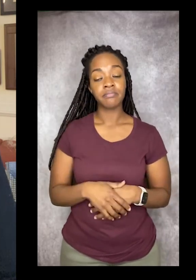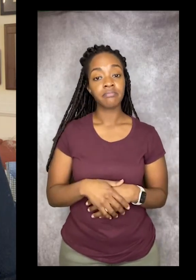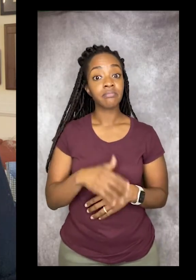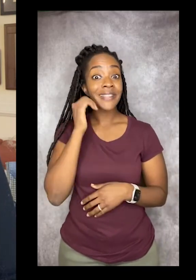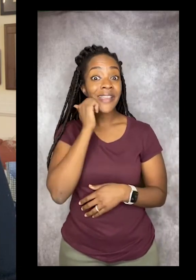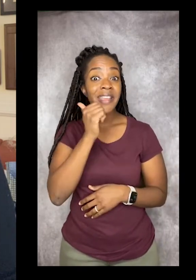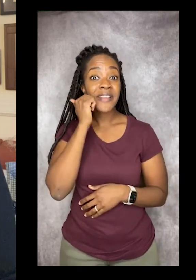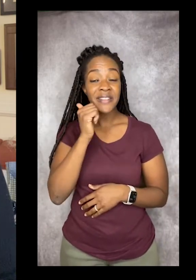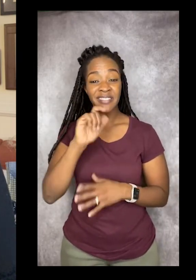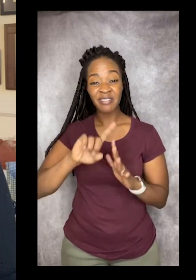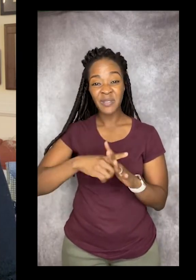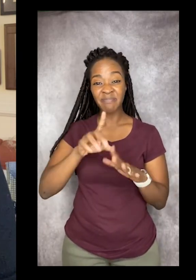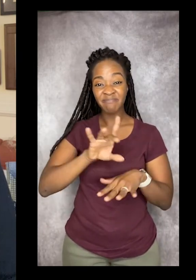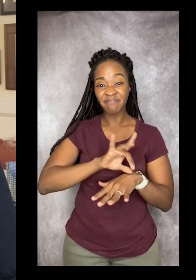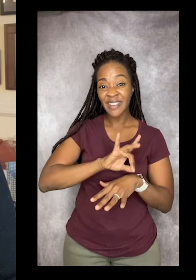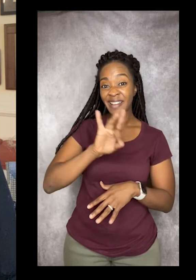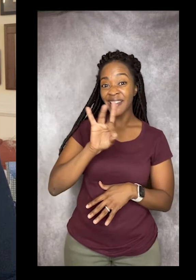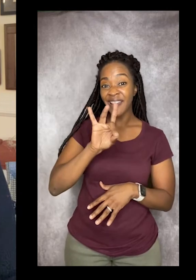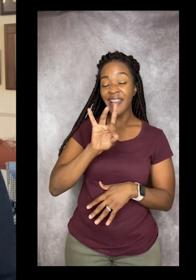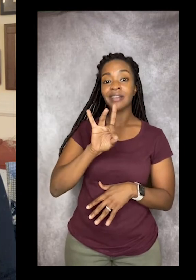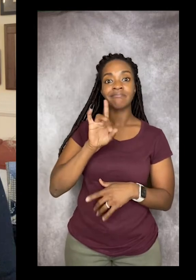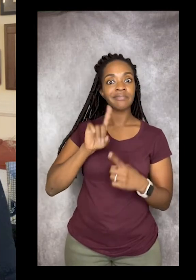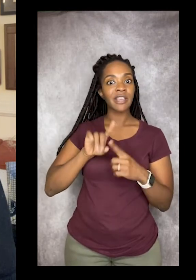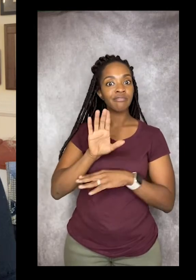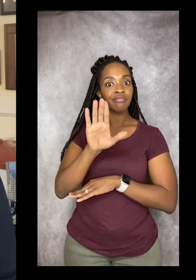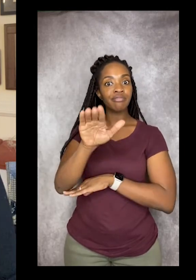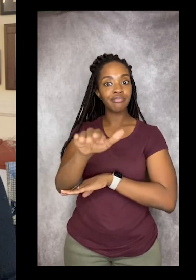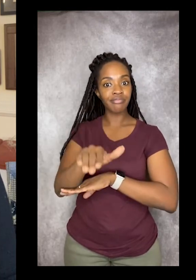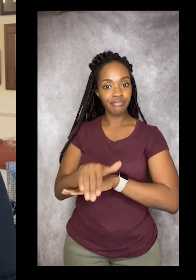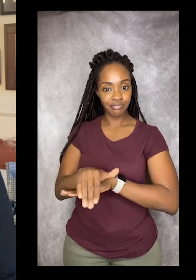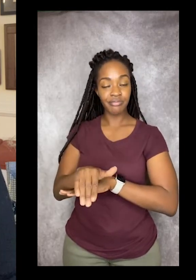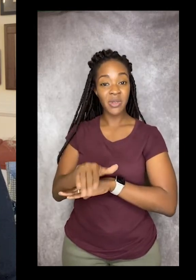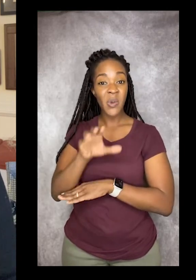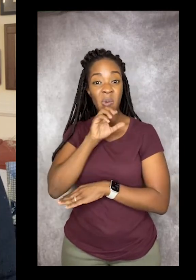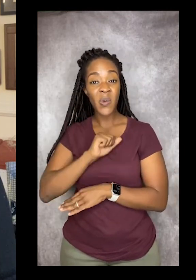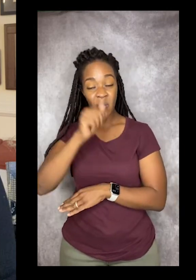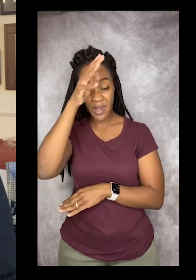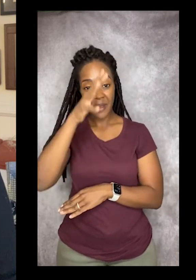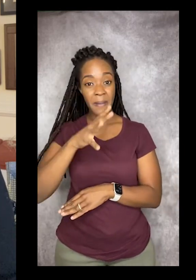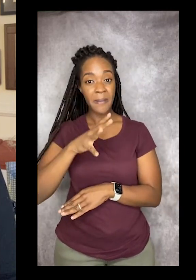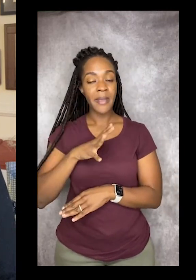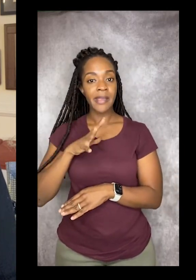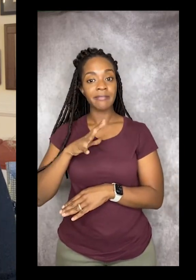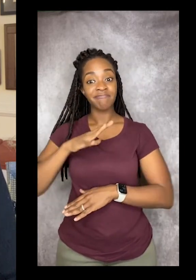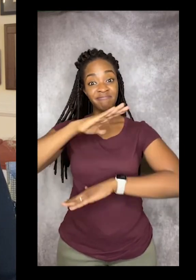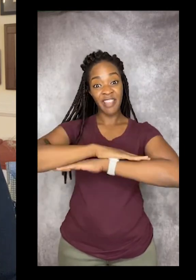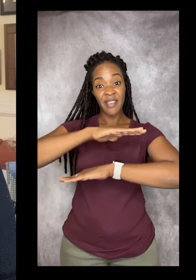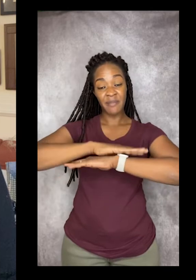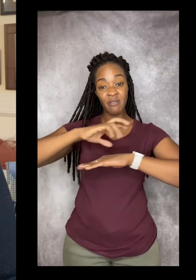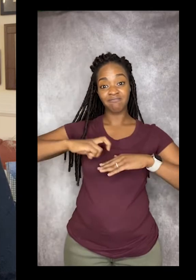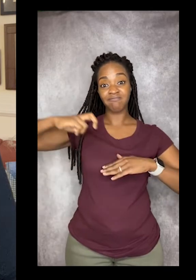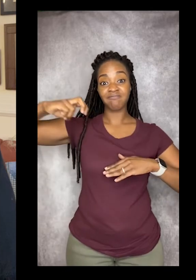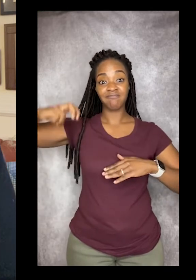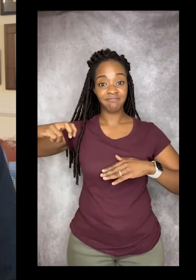Every day, starting around 8 when he went to school until well into the evening, the old man sat at the head of the dining table,